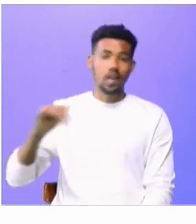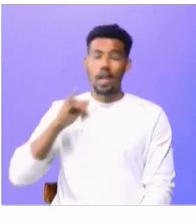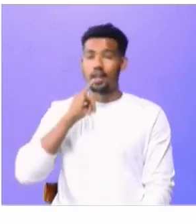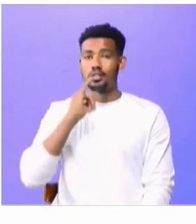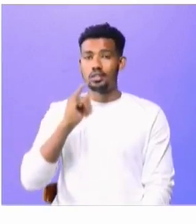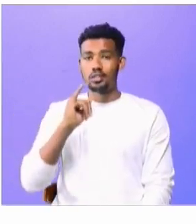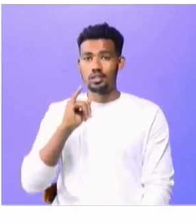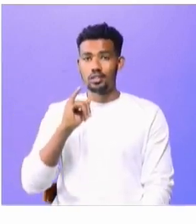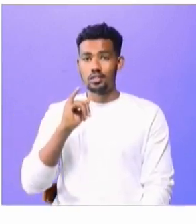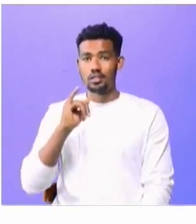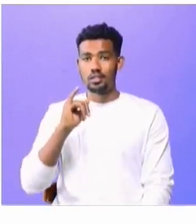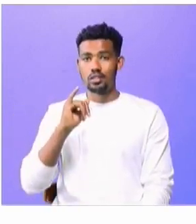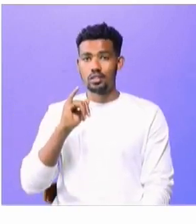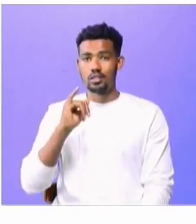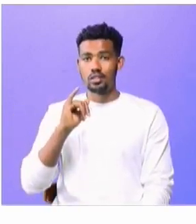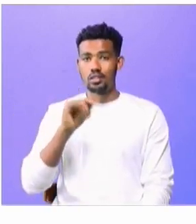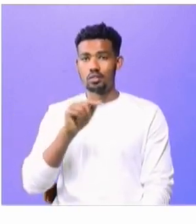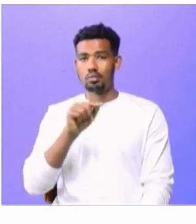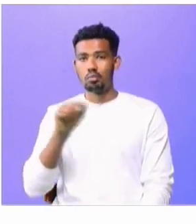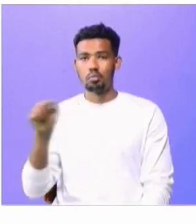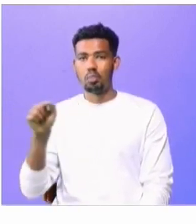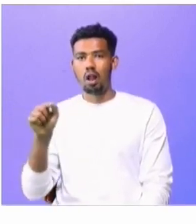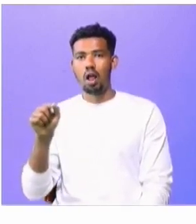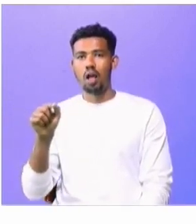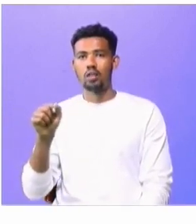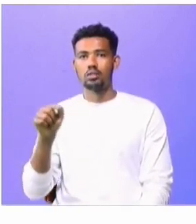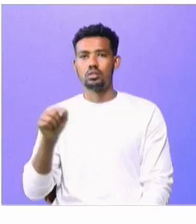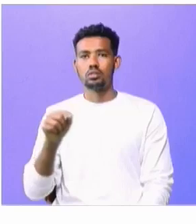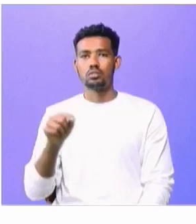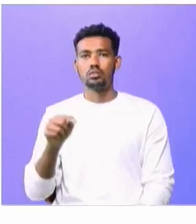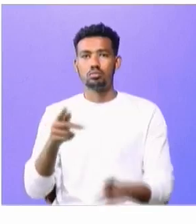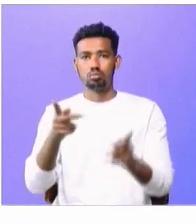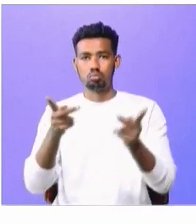is blank the garden.